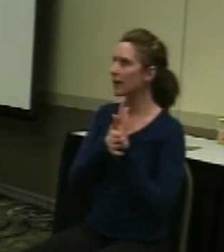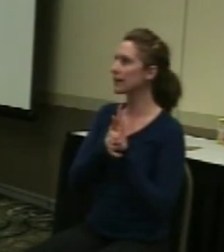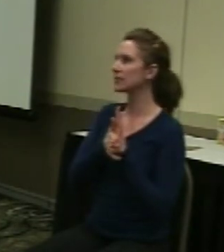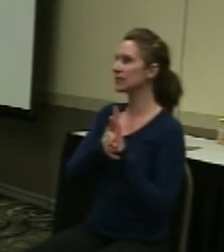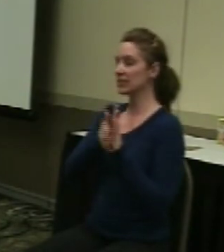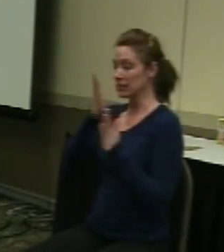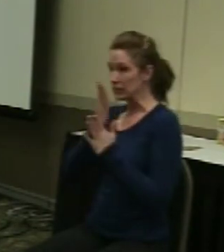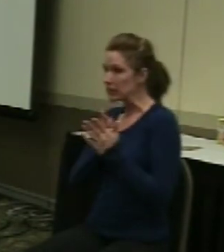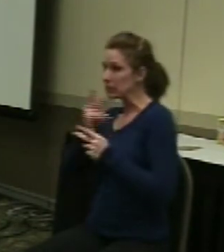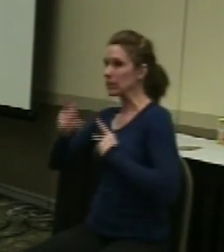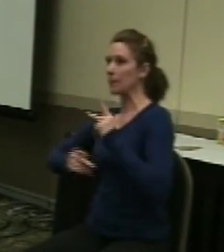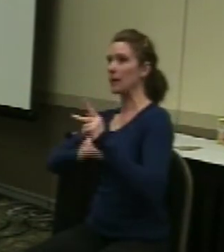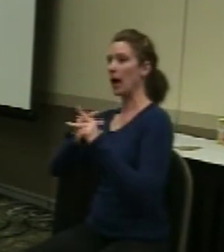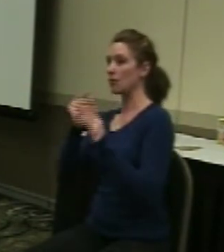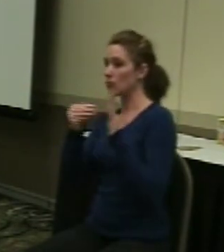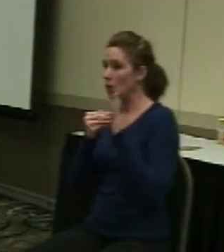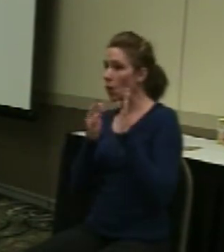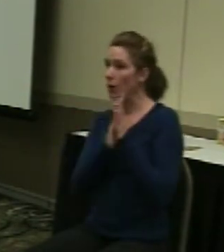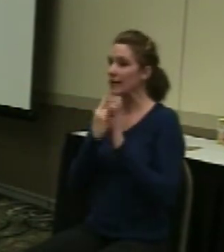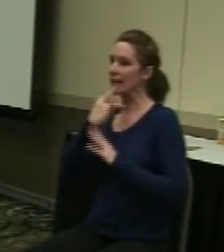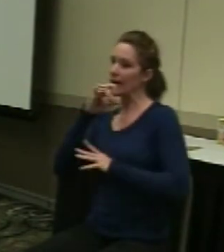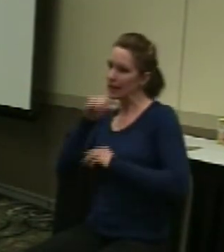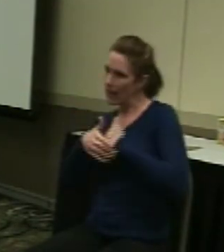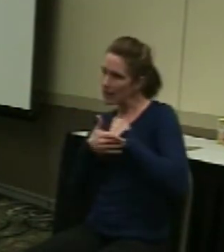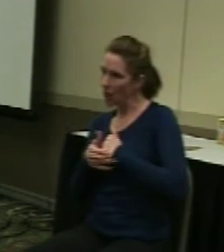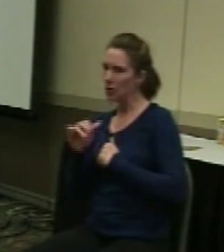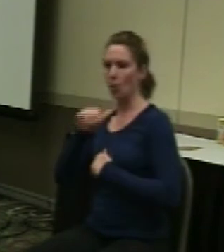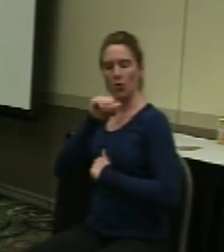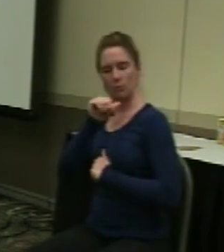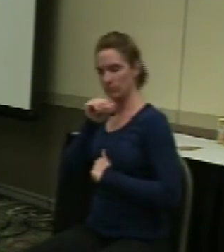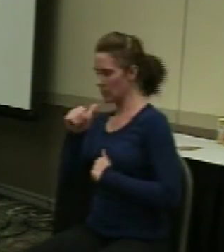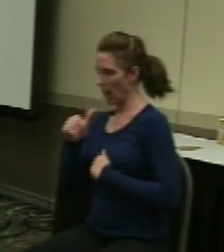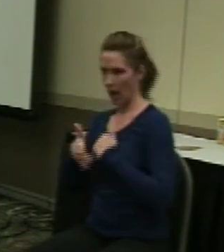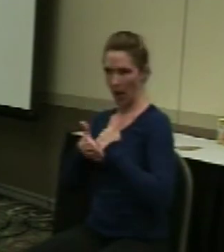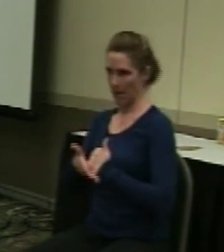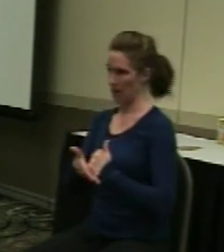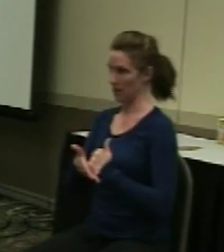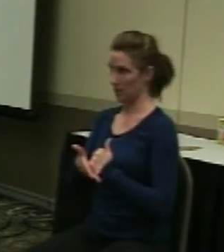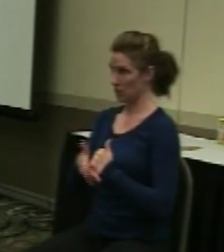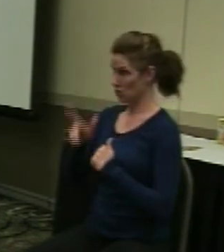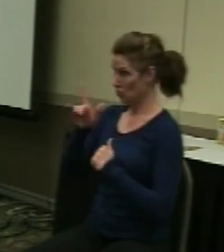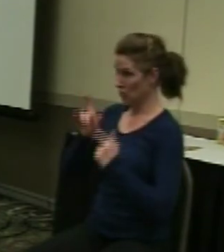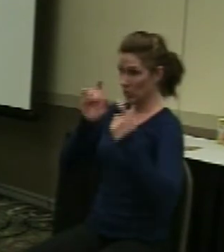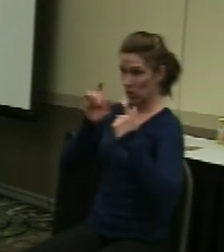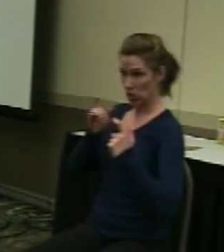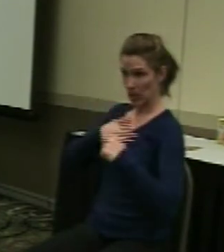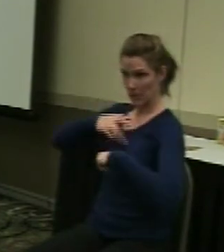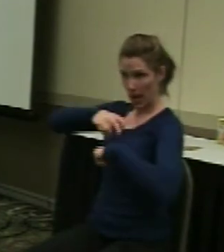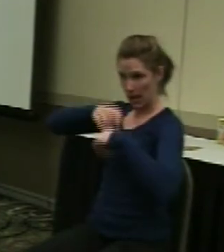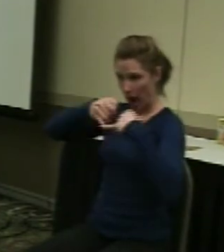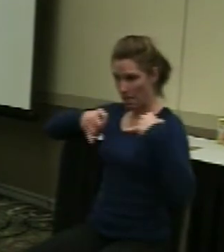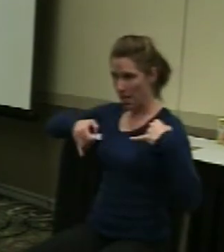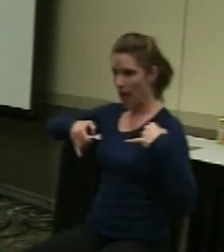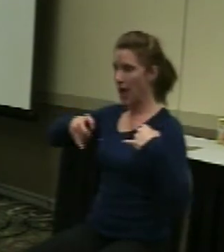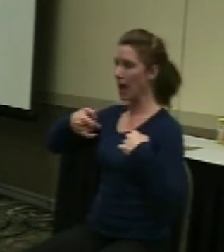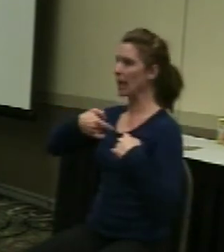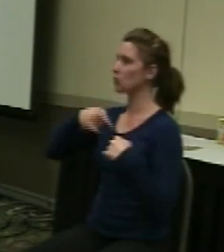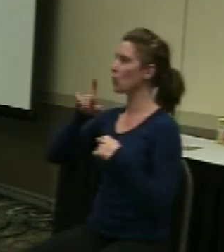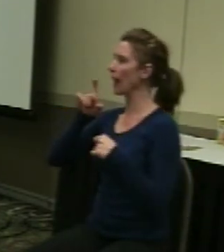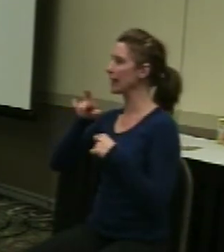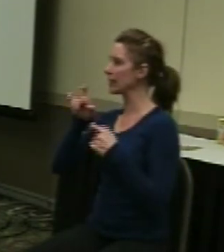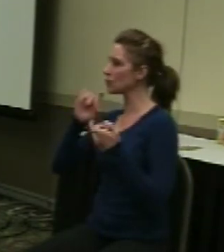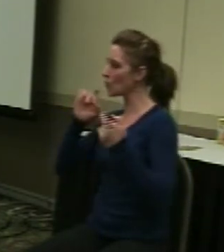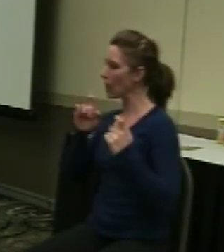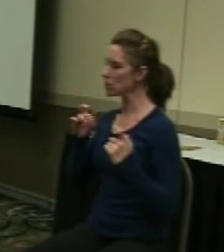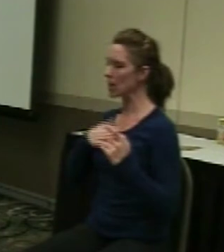some kind of data to say, yes, it's helping, or no, it is not helping. Do I need to adjust my timeline? Do I need to adjust